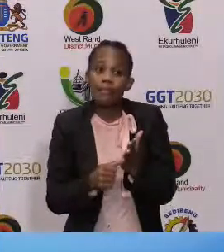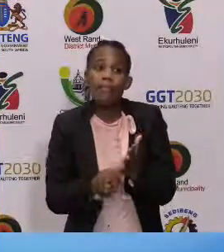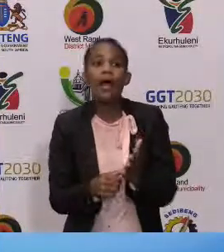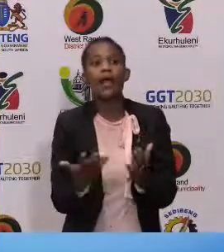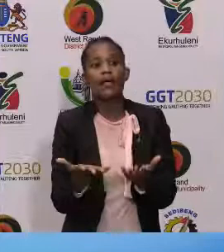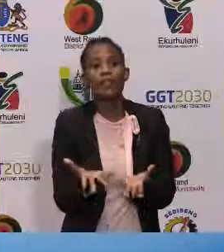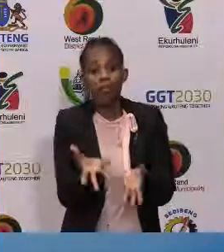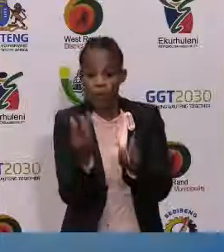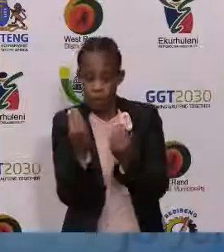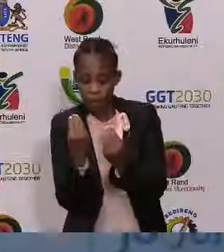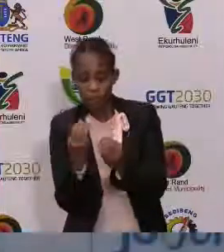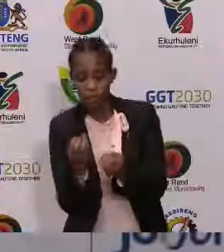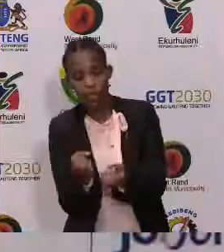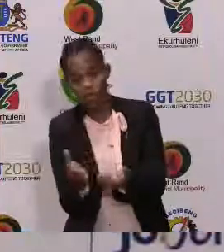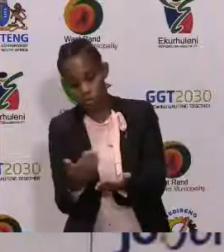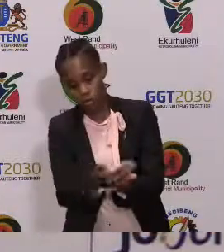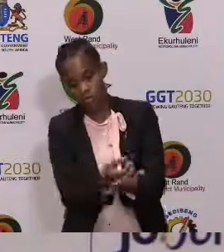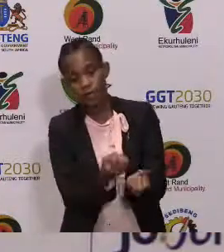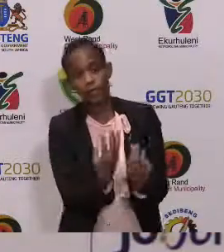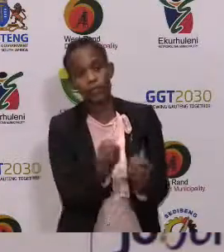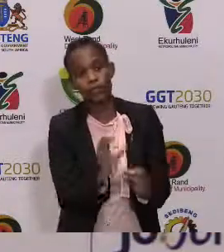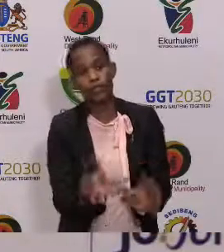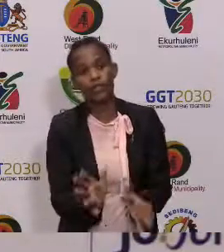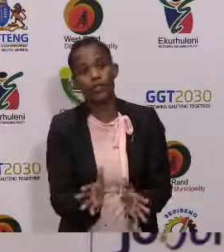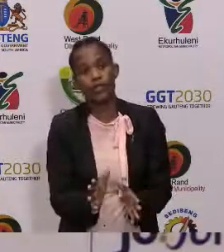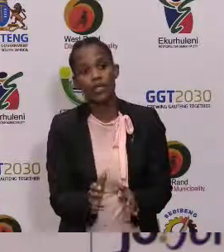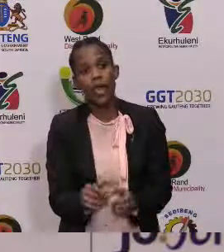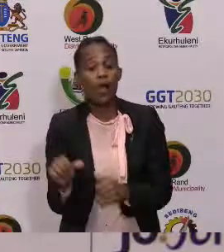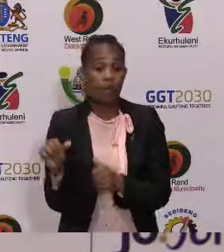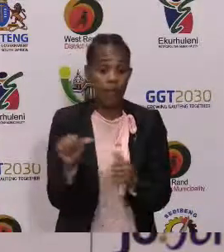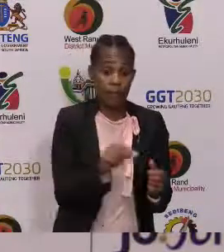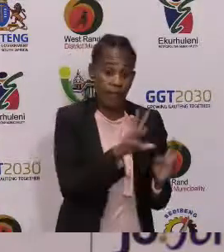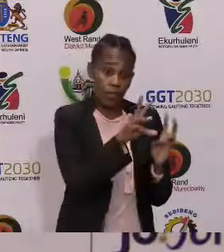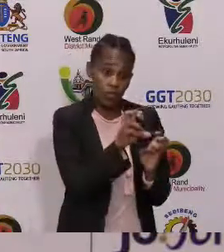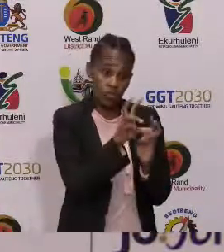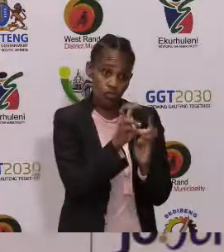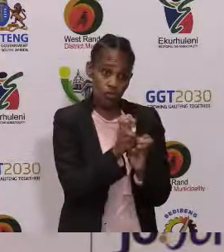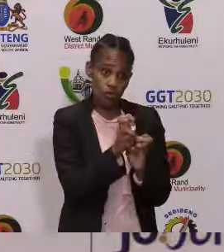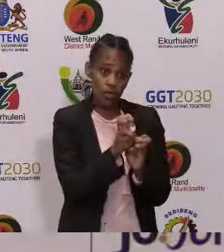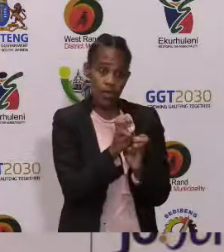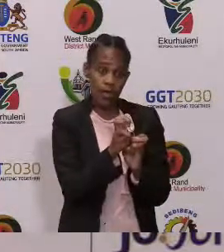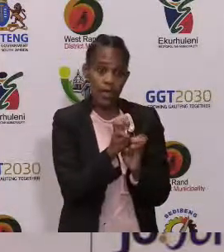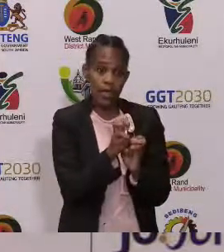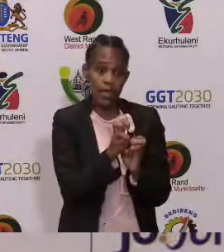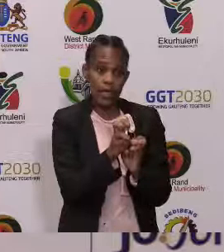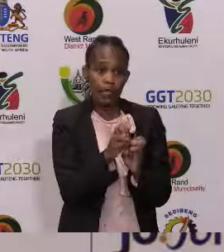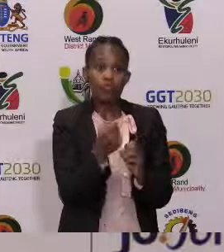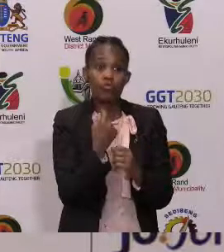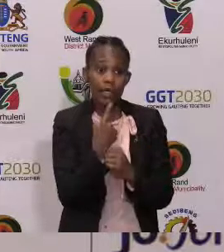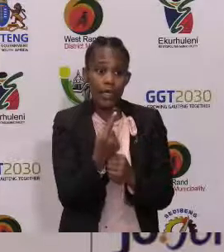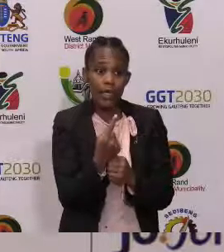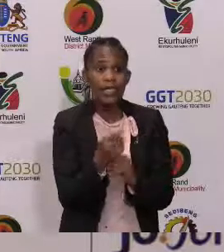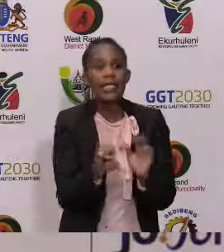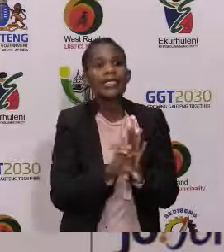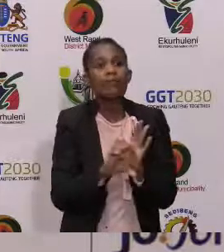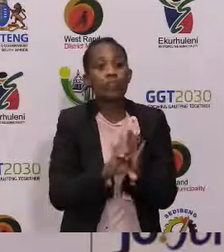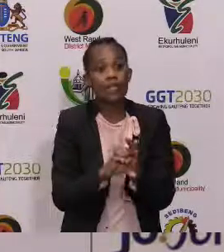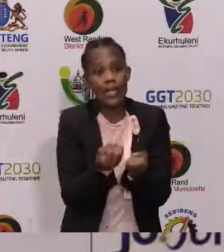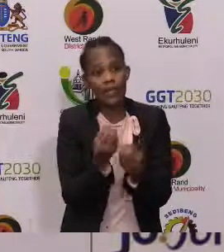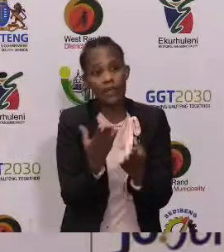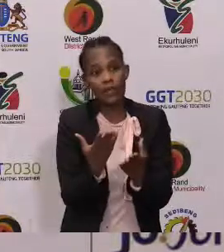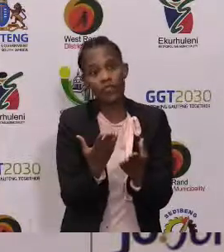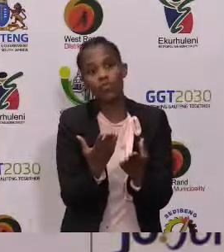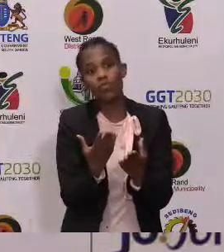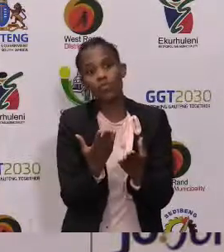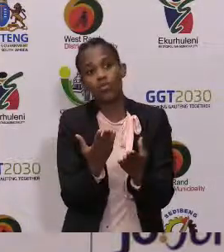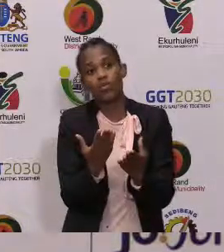with COVID-19. Now, I'll come back to this issue. A place such as Sedibeng, as an example that we heard mentioned